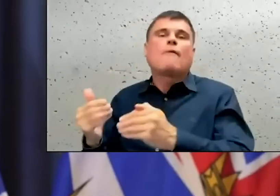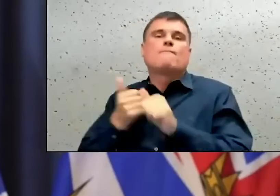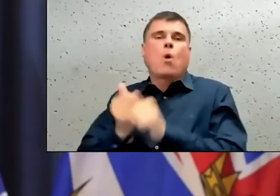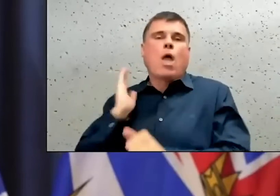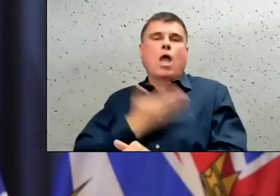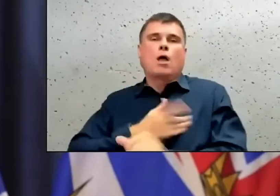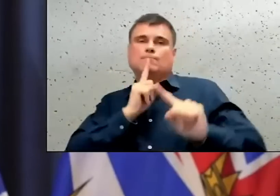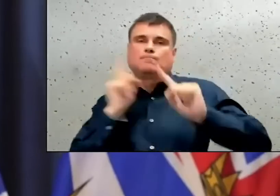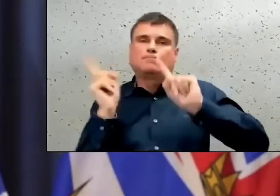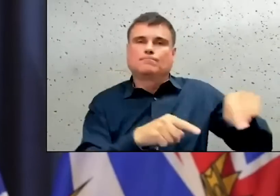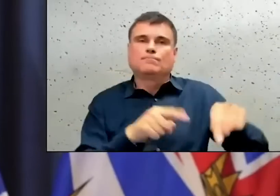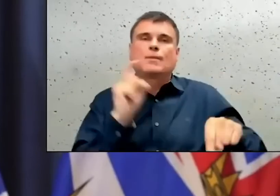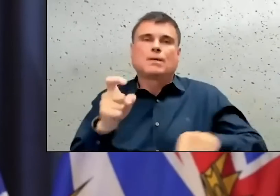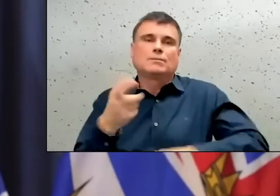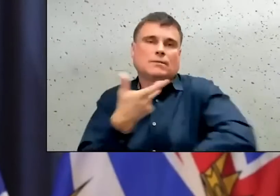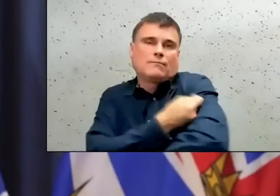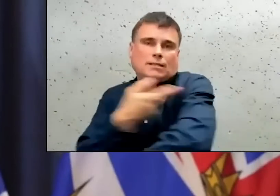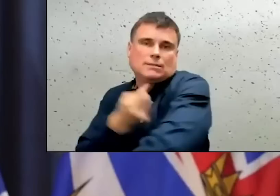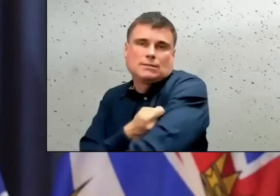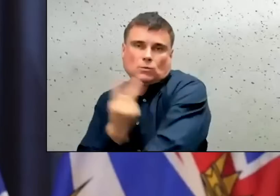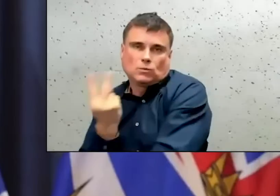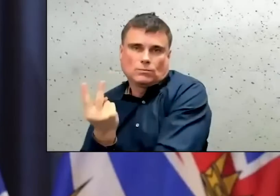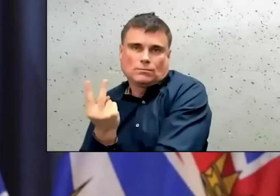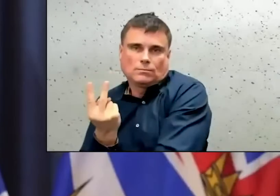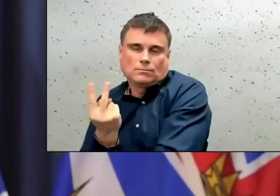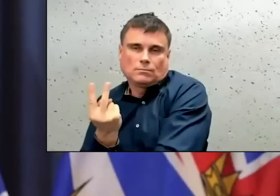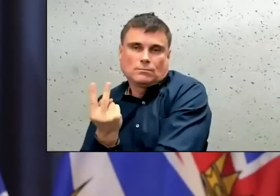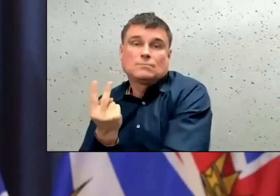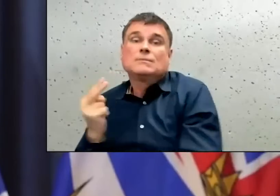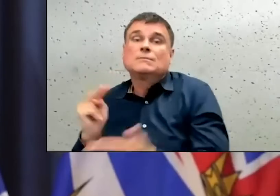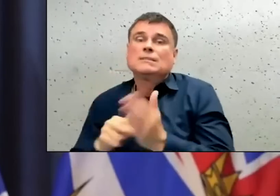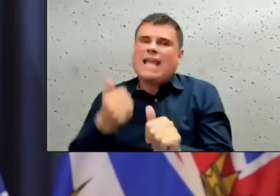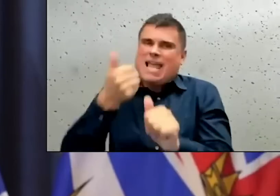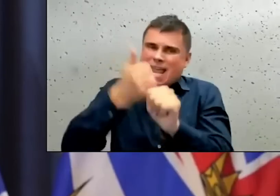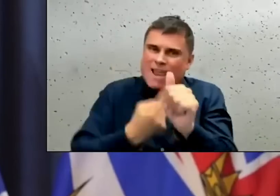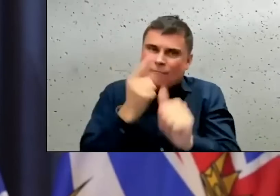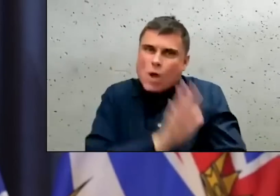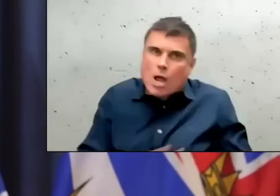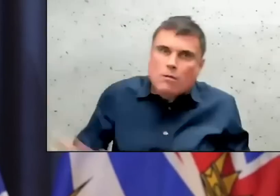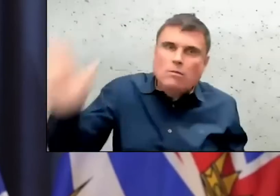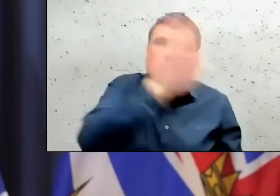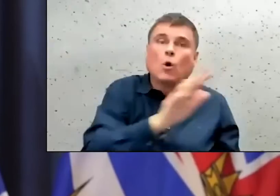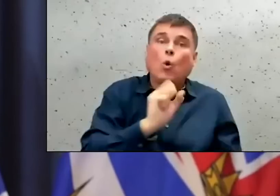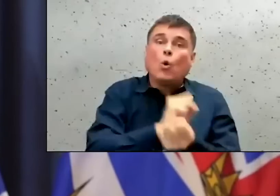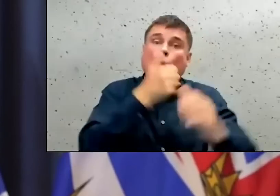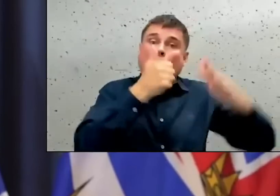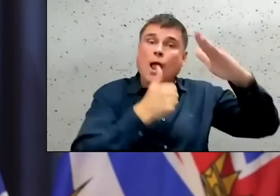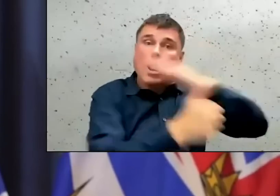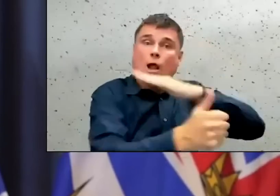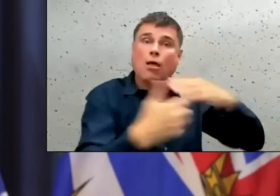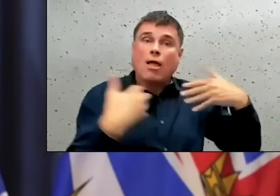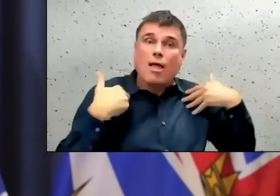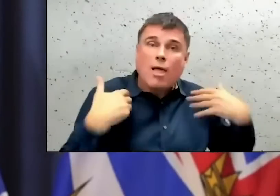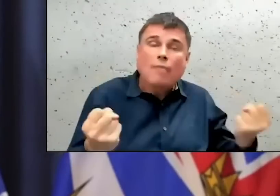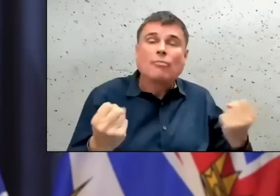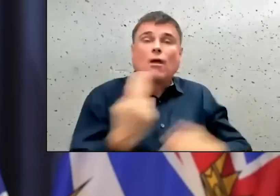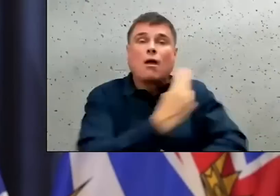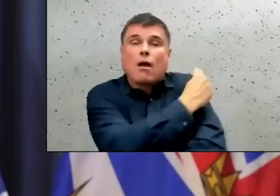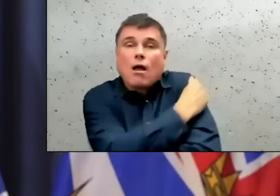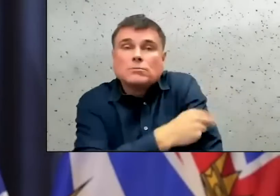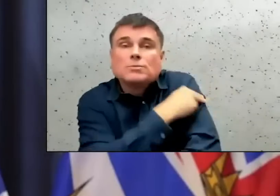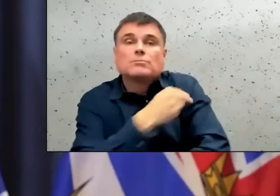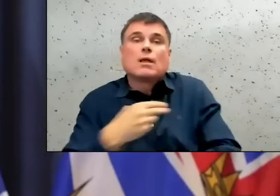to ensuring that everybody in our healthcare system, everywhere in our hospital system, all of our direct care staff working for